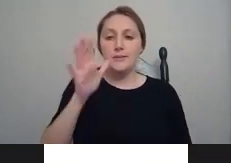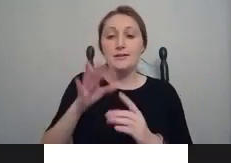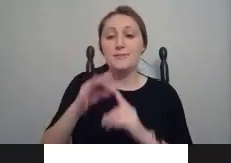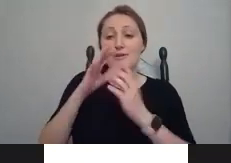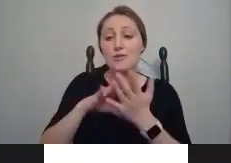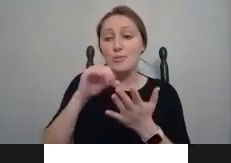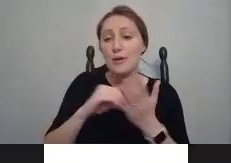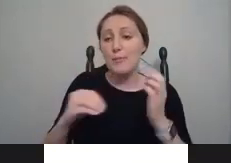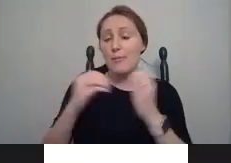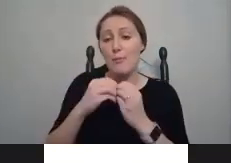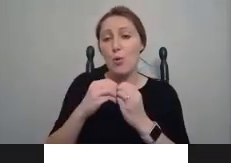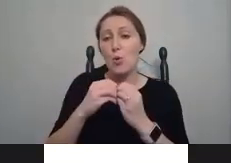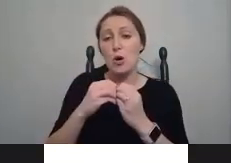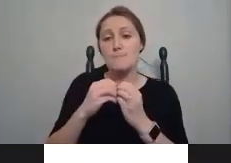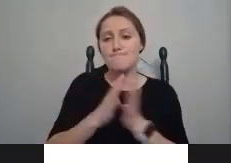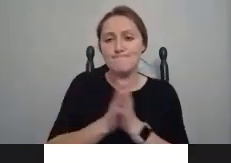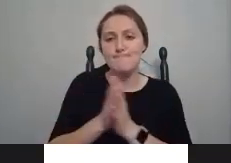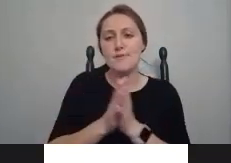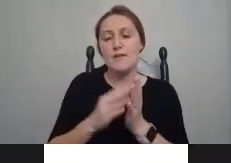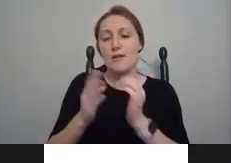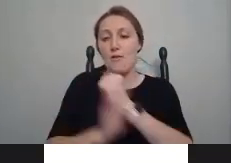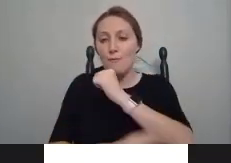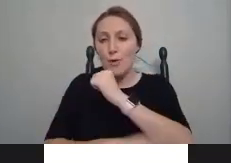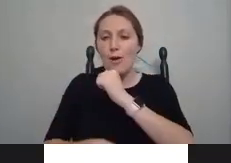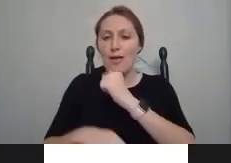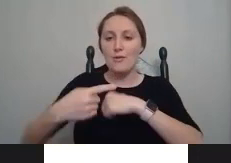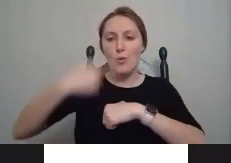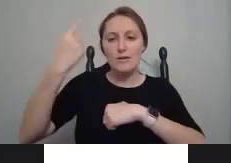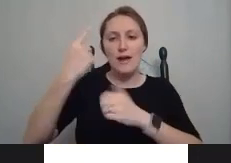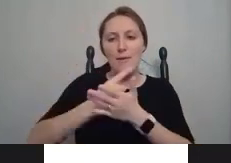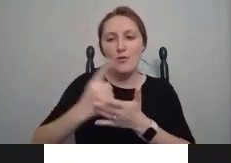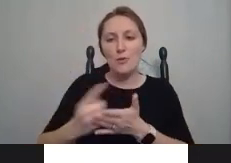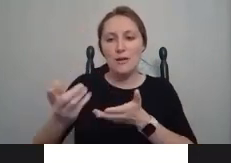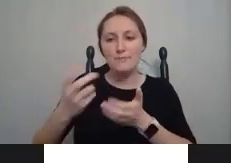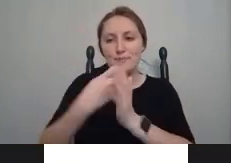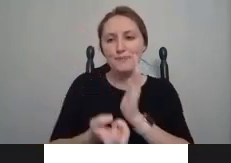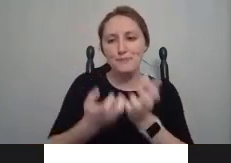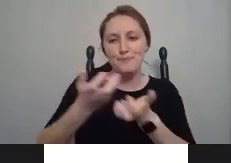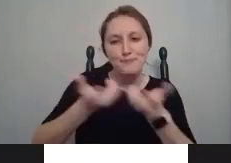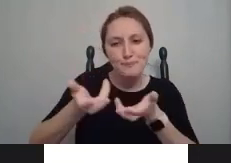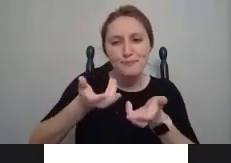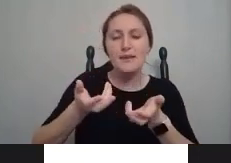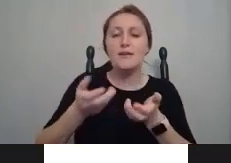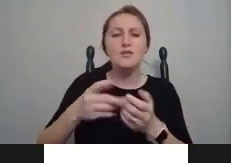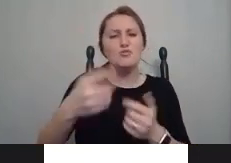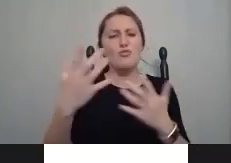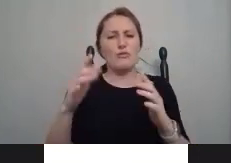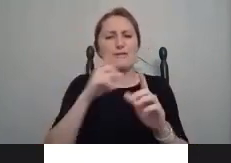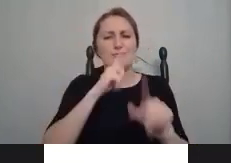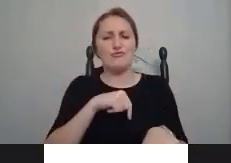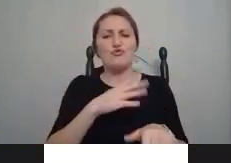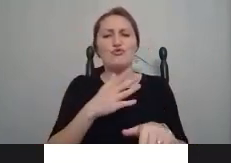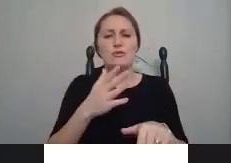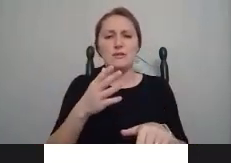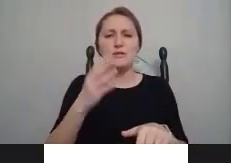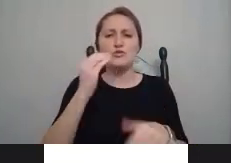in the fall, at a minimum weekly live engagement? And I know you've already spoken to that students will experience a special every single